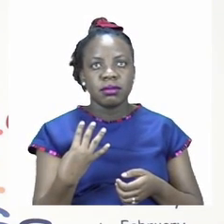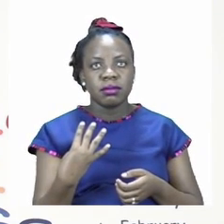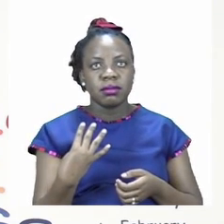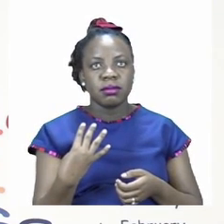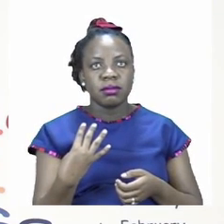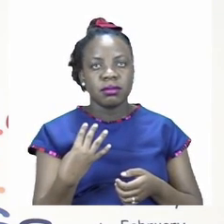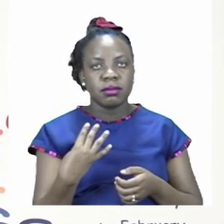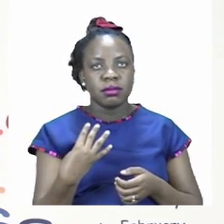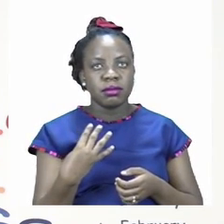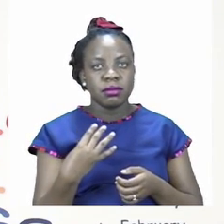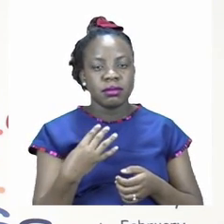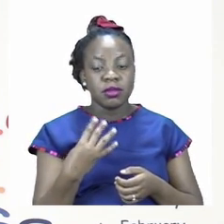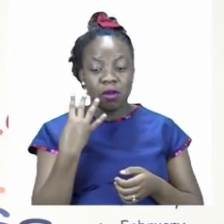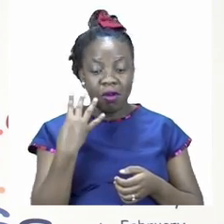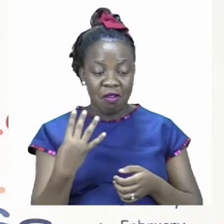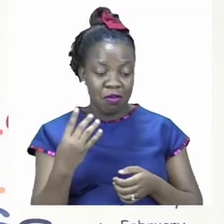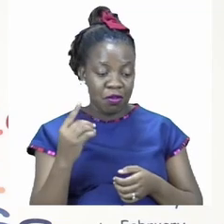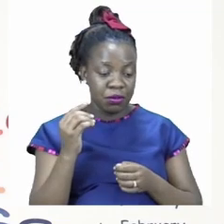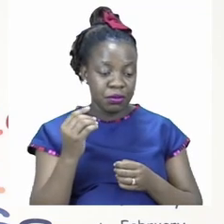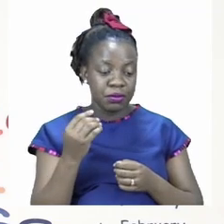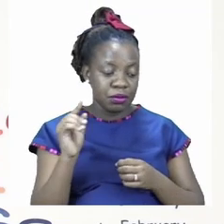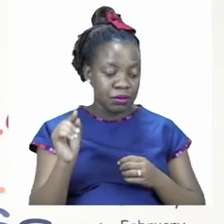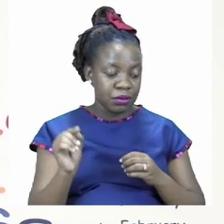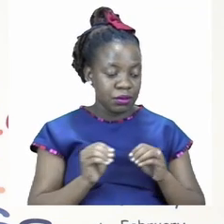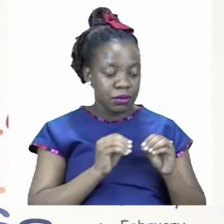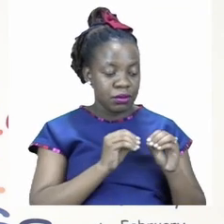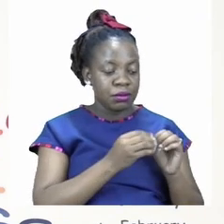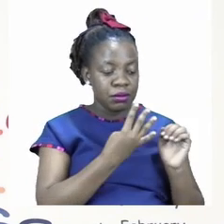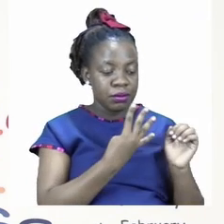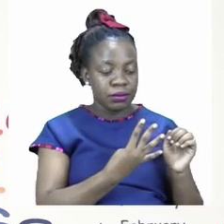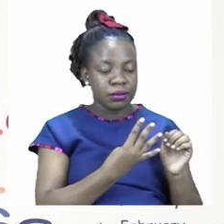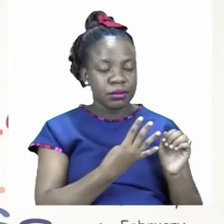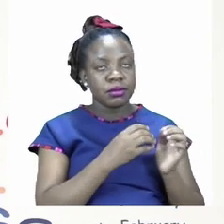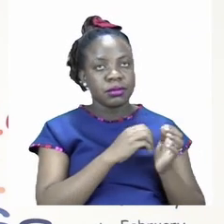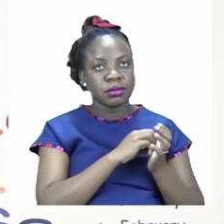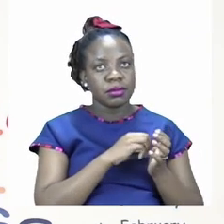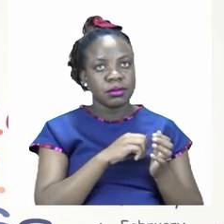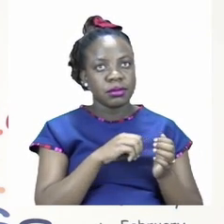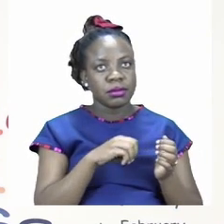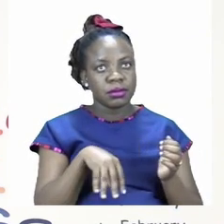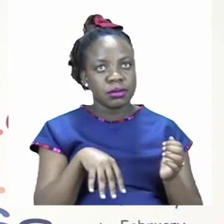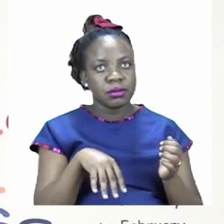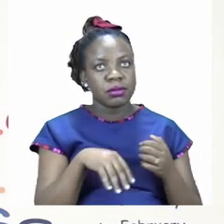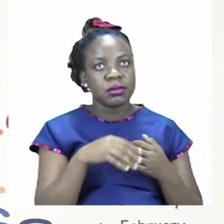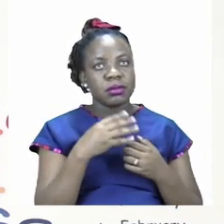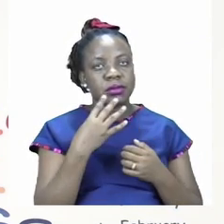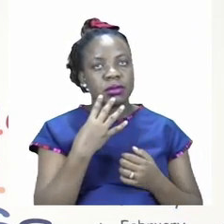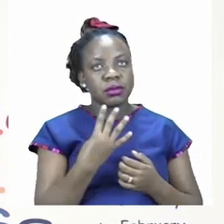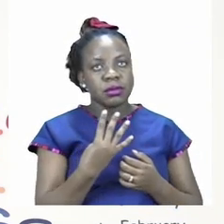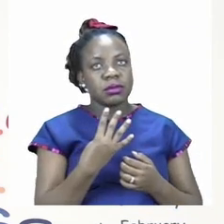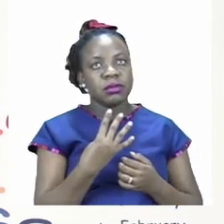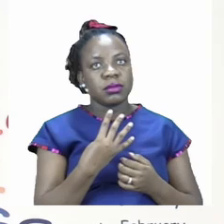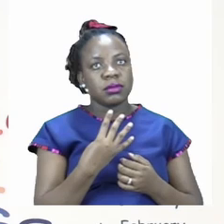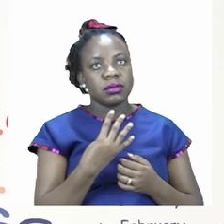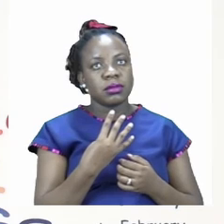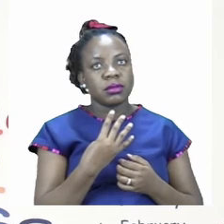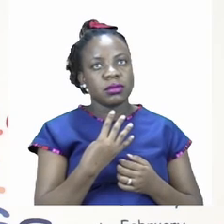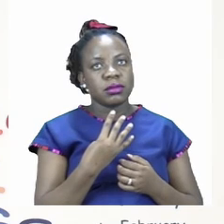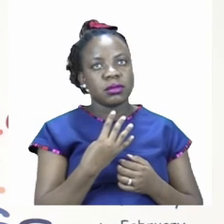And then we take our 4 and we say 4 take away